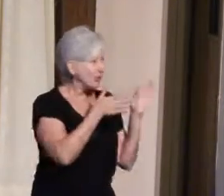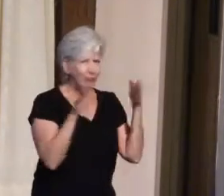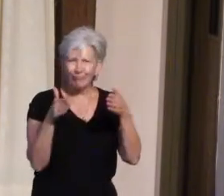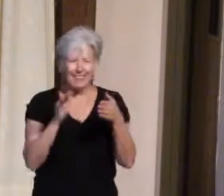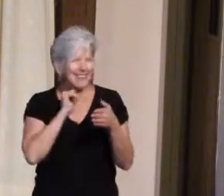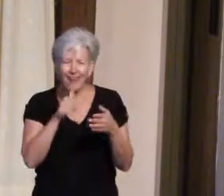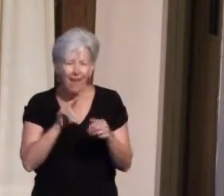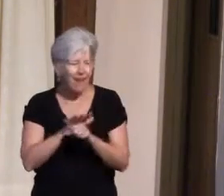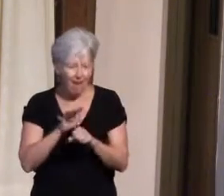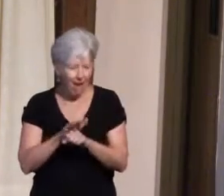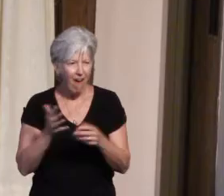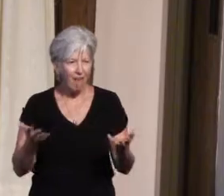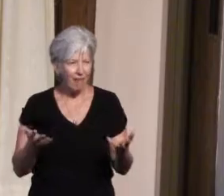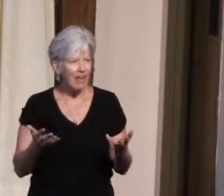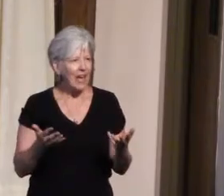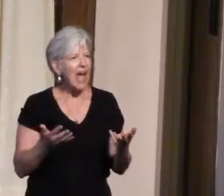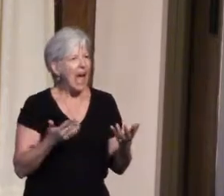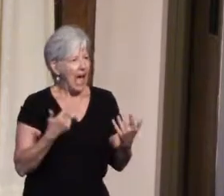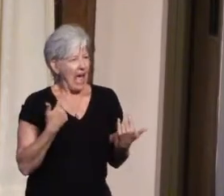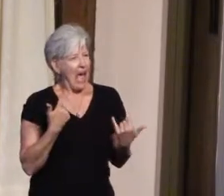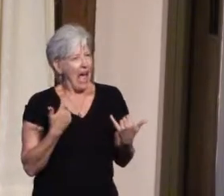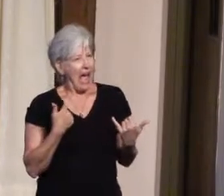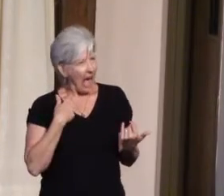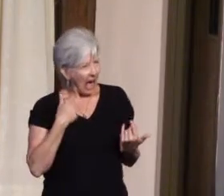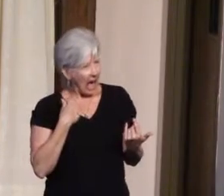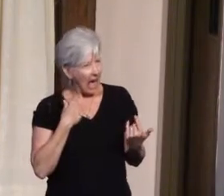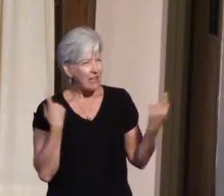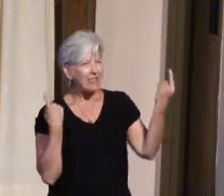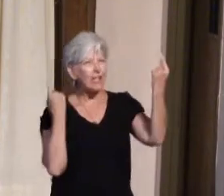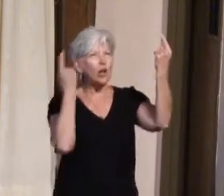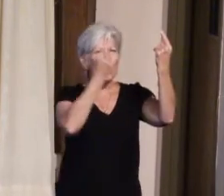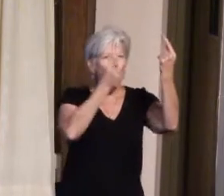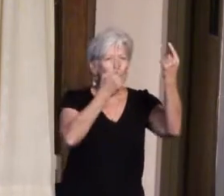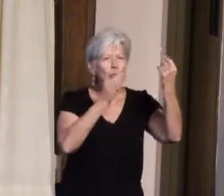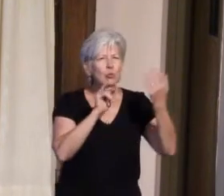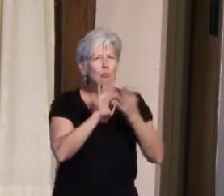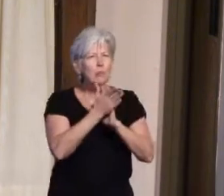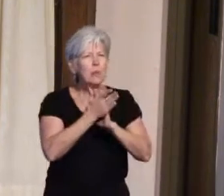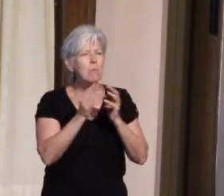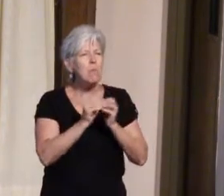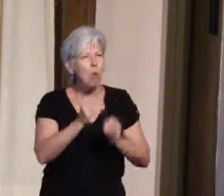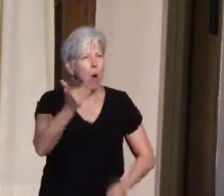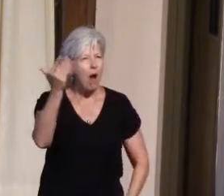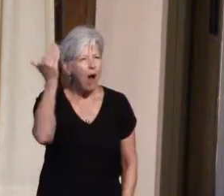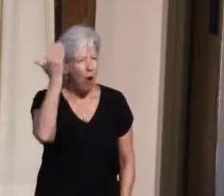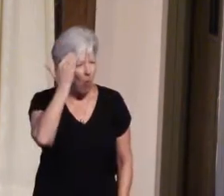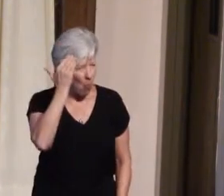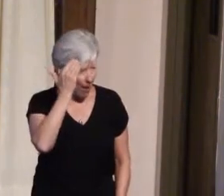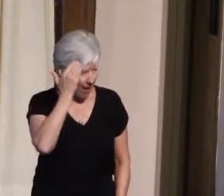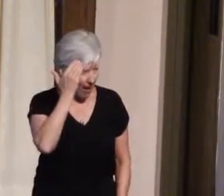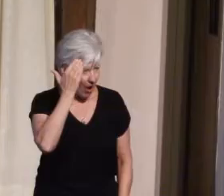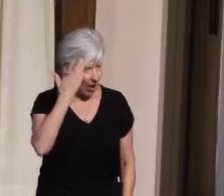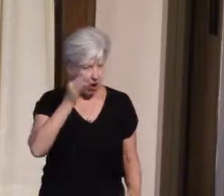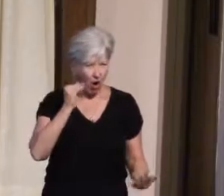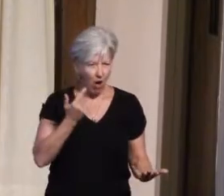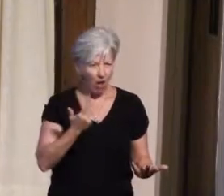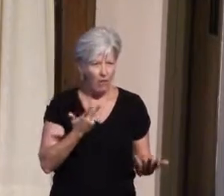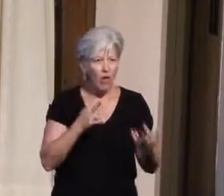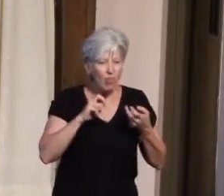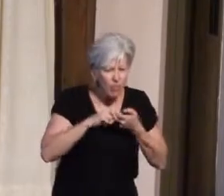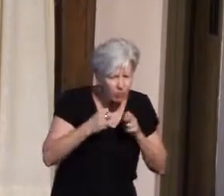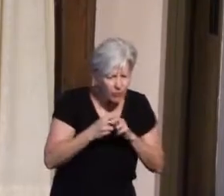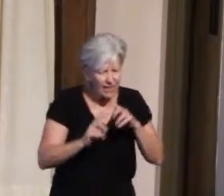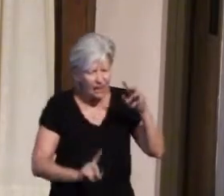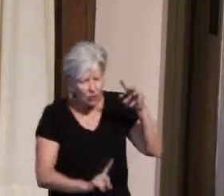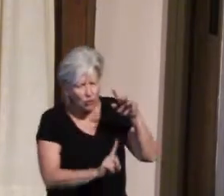aware of those things that turn up in my lives, Oh, wow. Okay, that one too. It show up in this life and